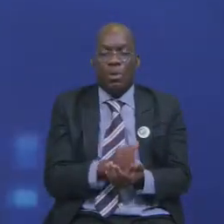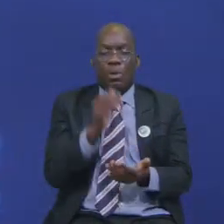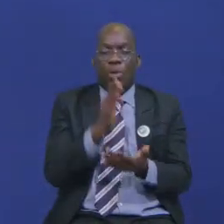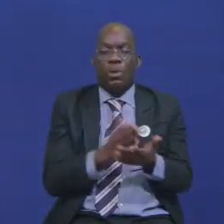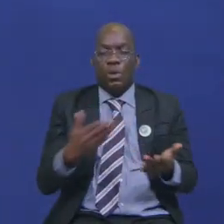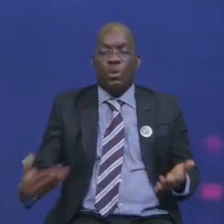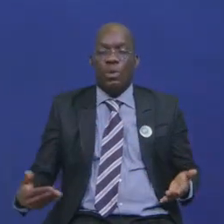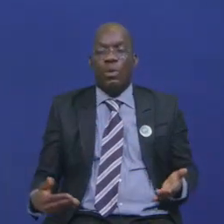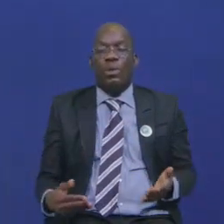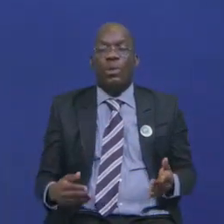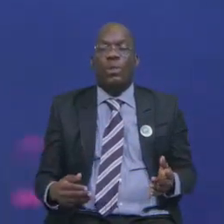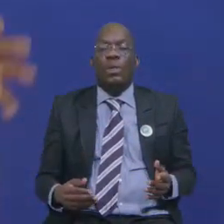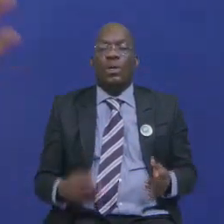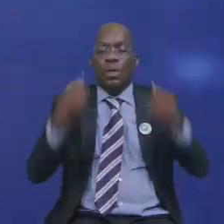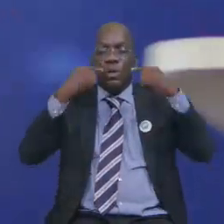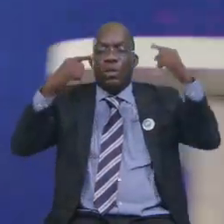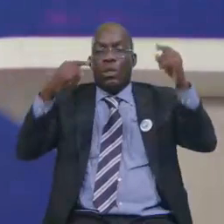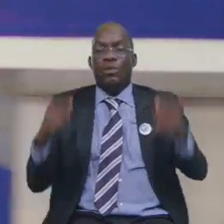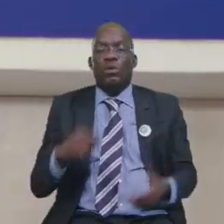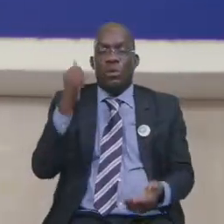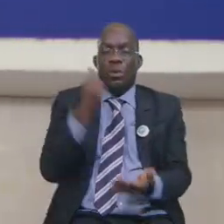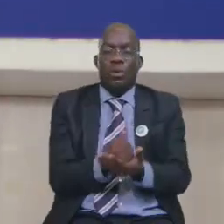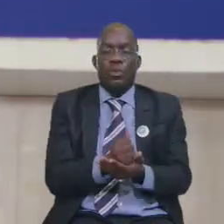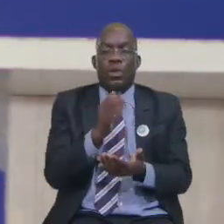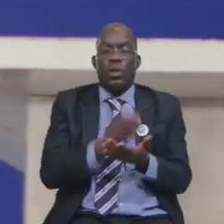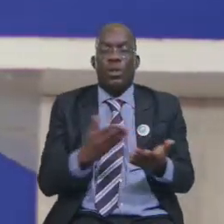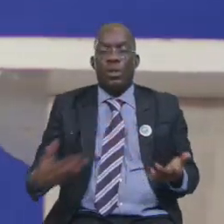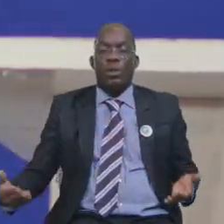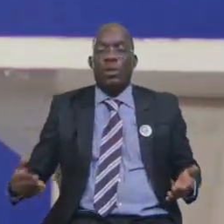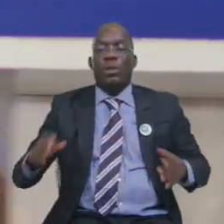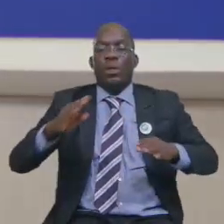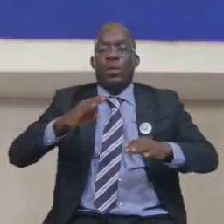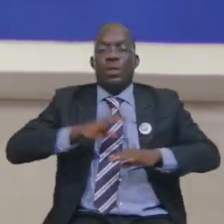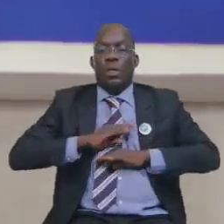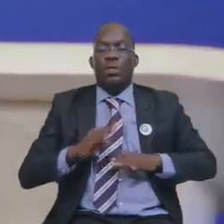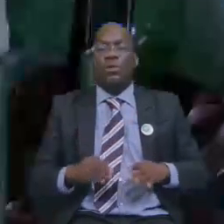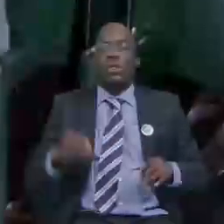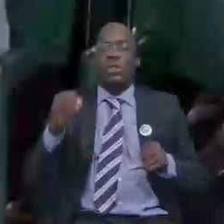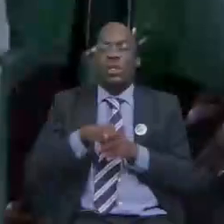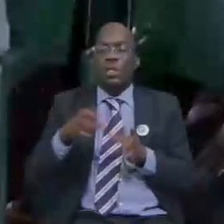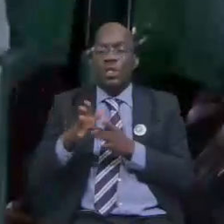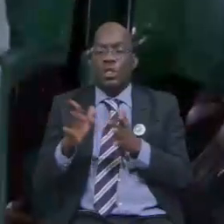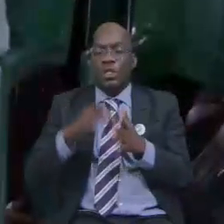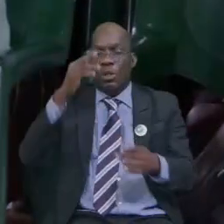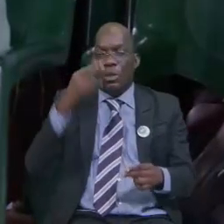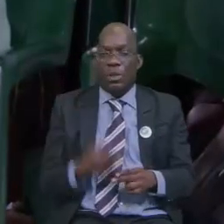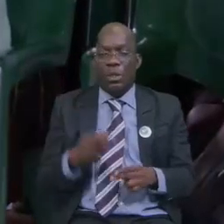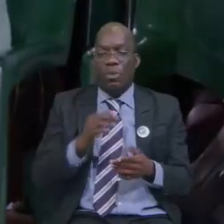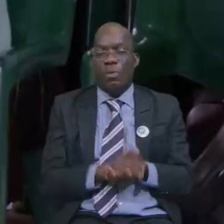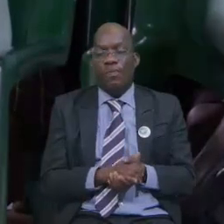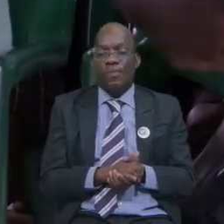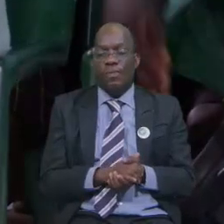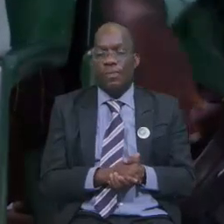Something successful. Something satisfactory in Jesus' name.